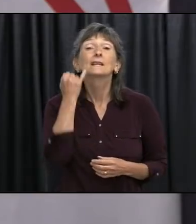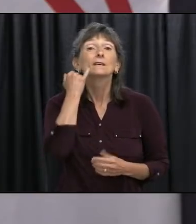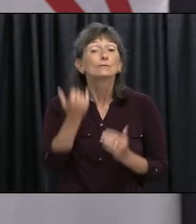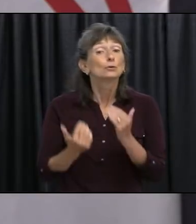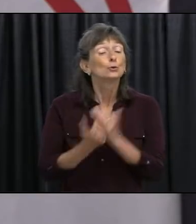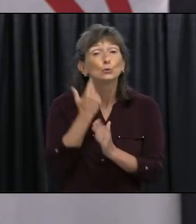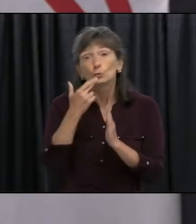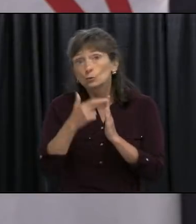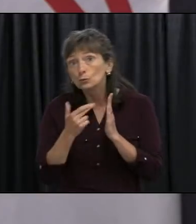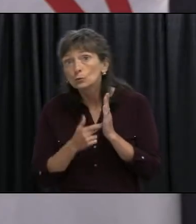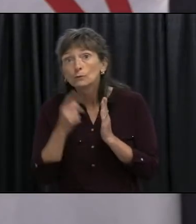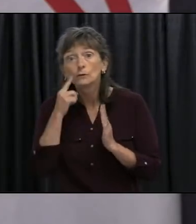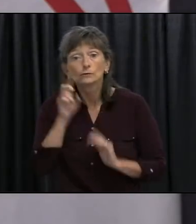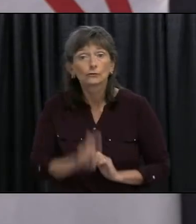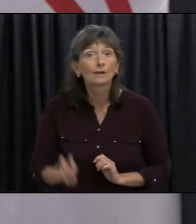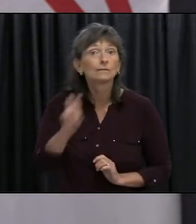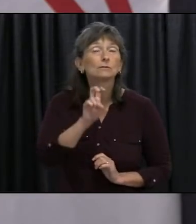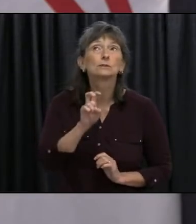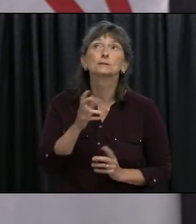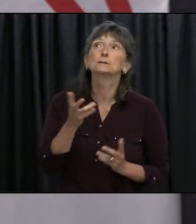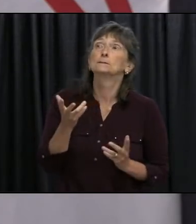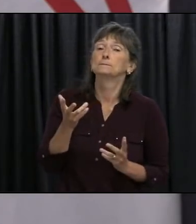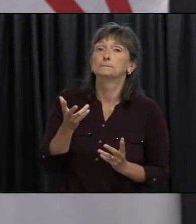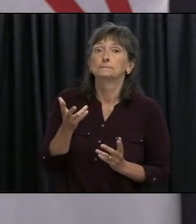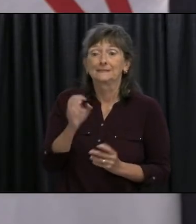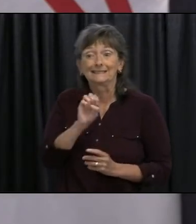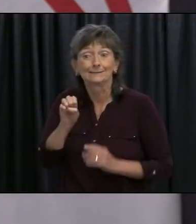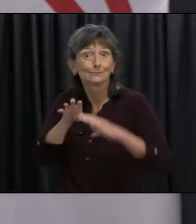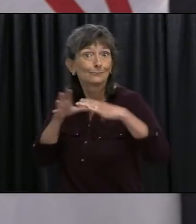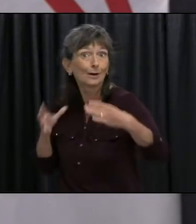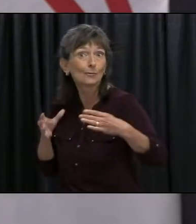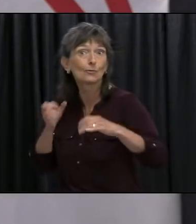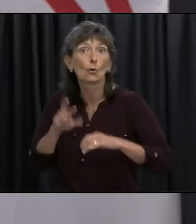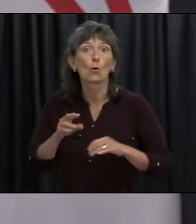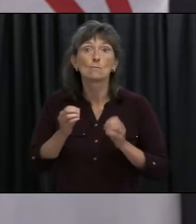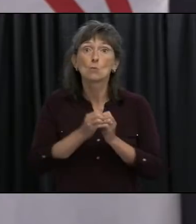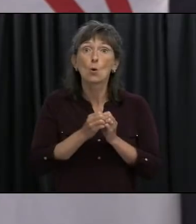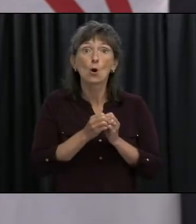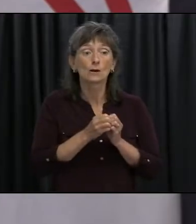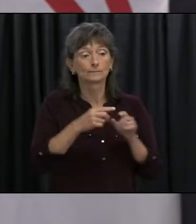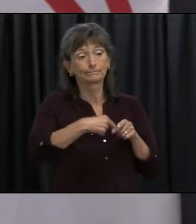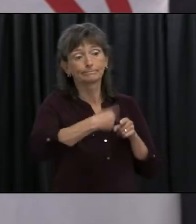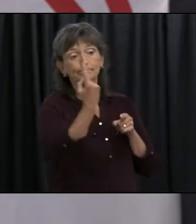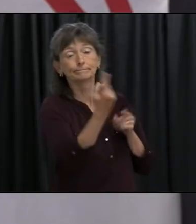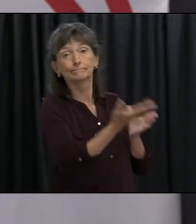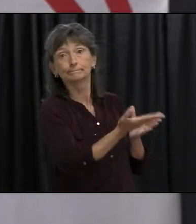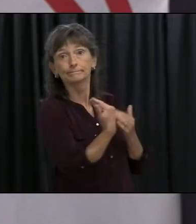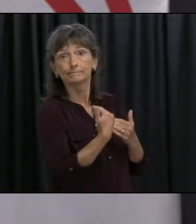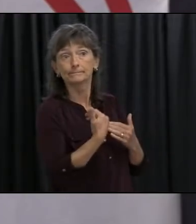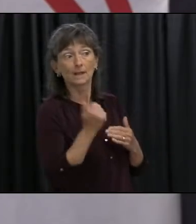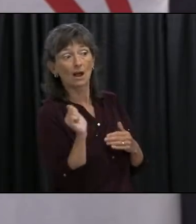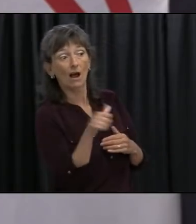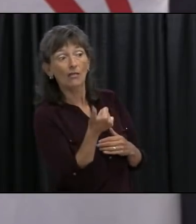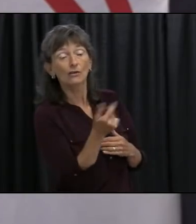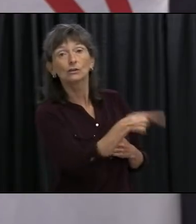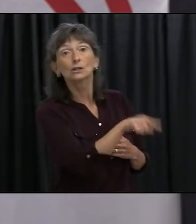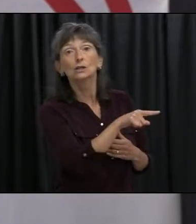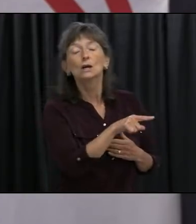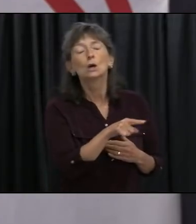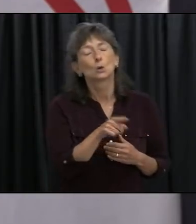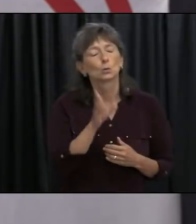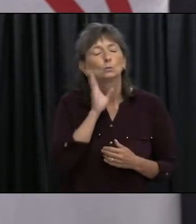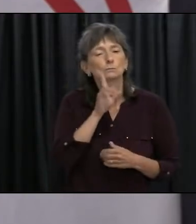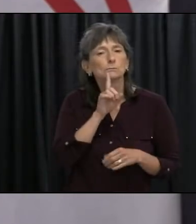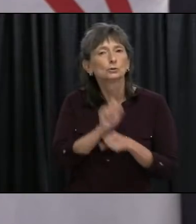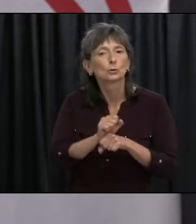travel restrictions, whether it's the Atlantic bubble or further expansion, we will make sure that you are informed well